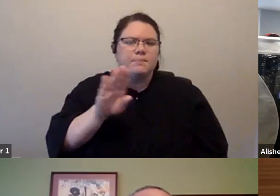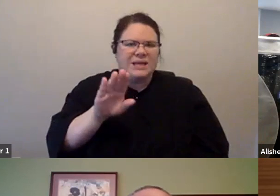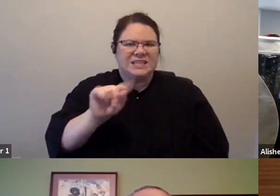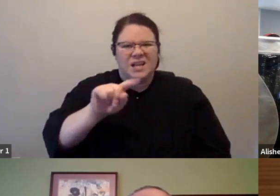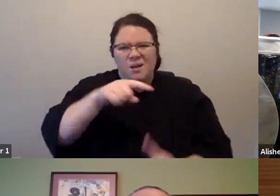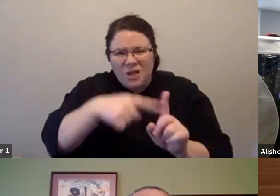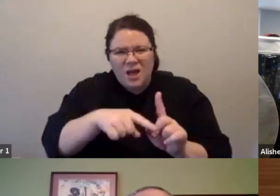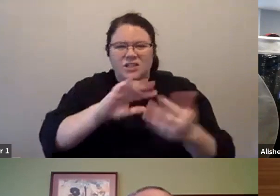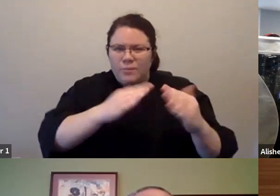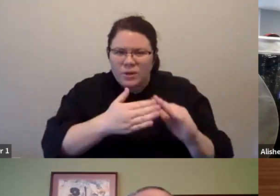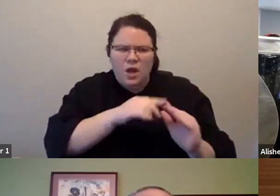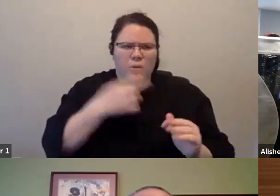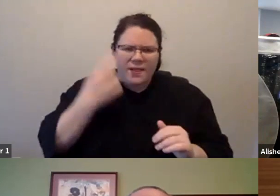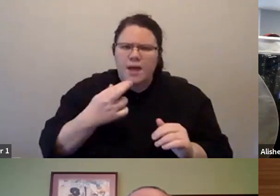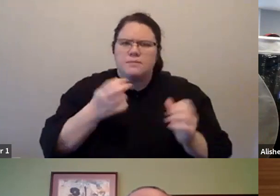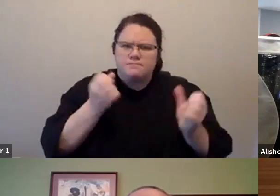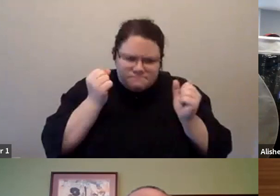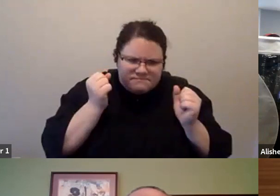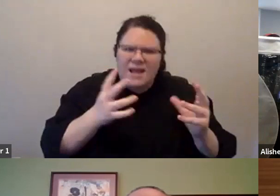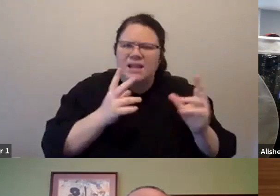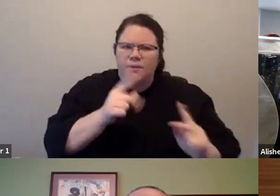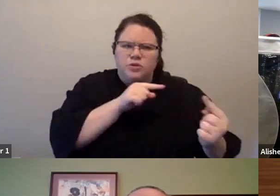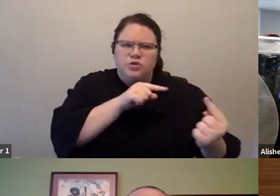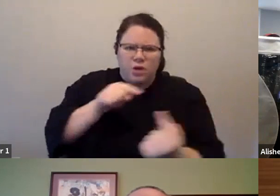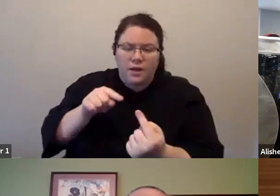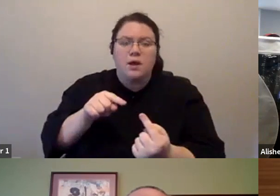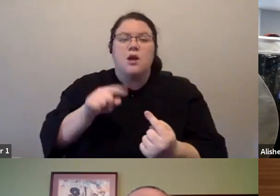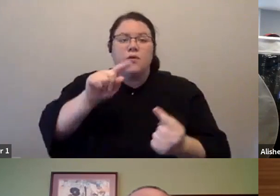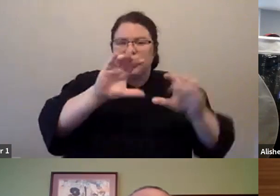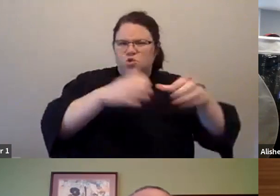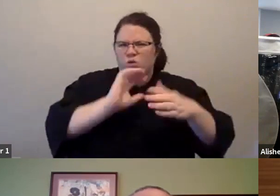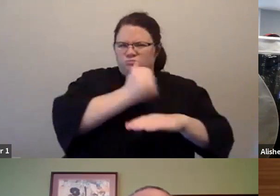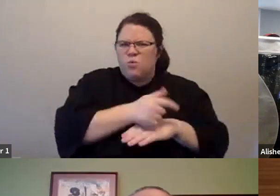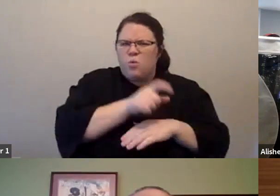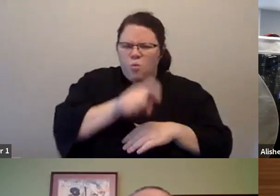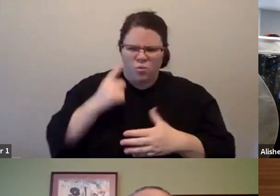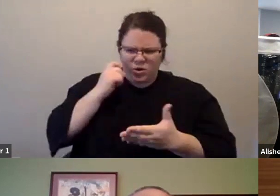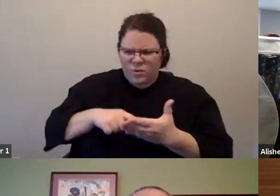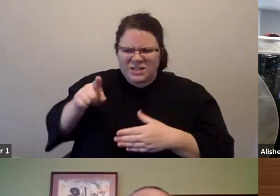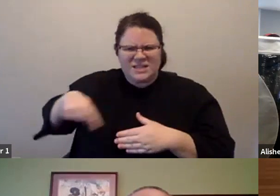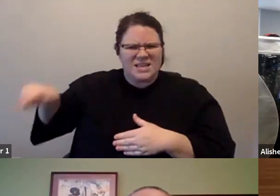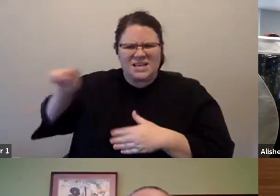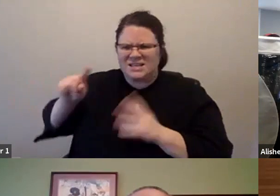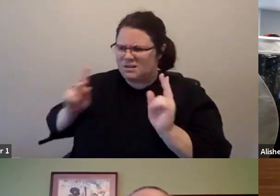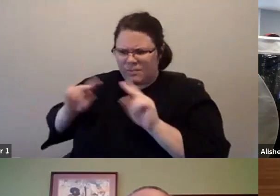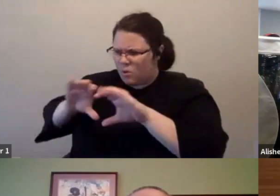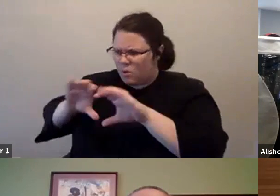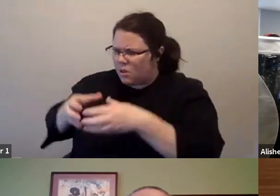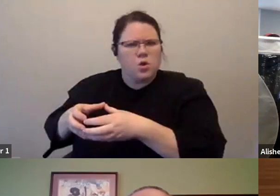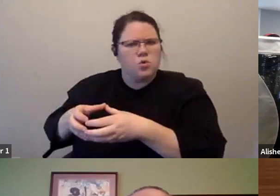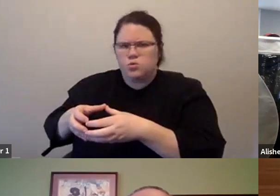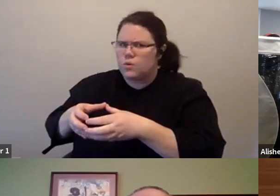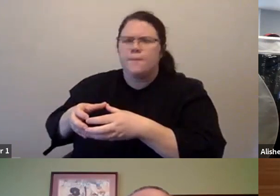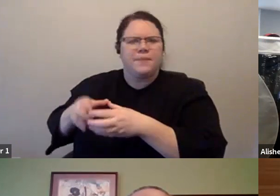see that intersectionality. So it was important that we convene this group because we saw that there are populations that are disproportionately affected more than